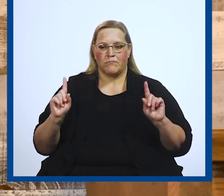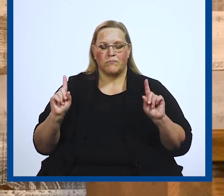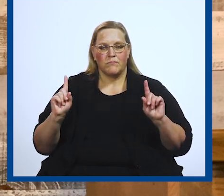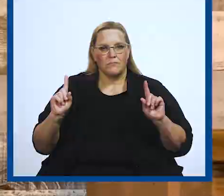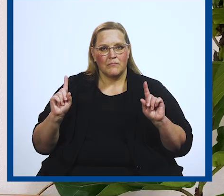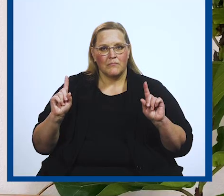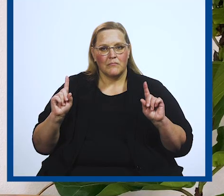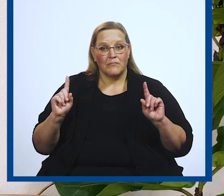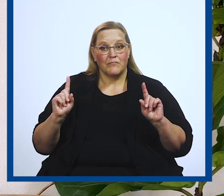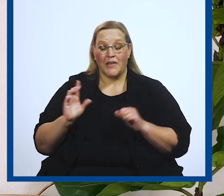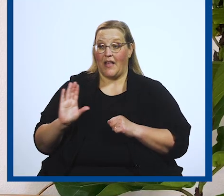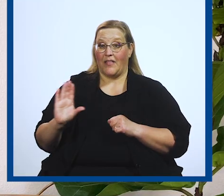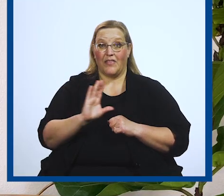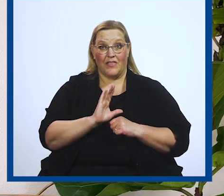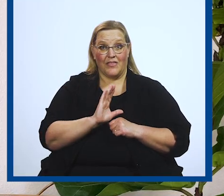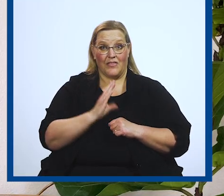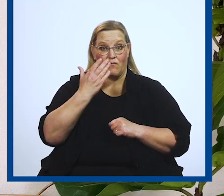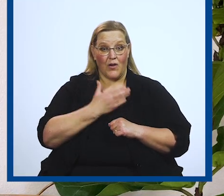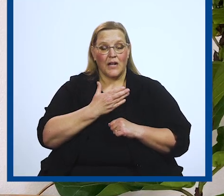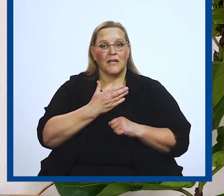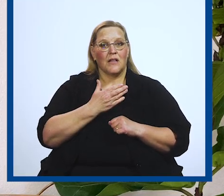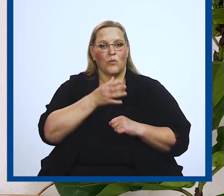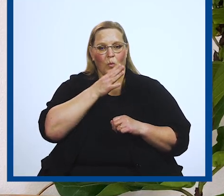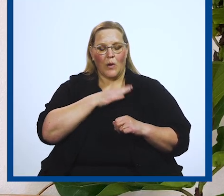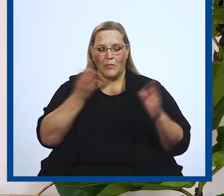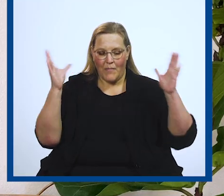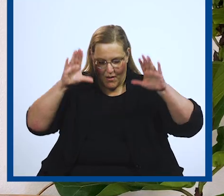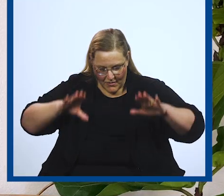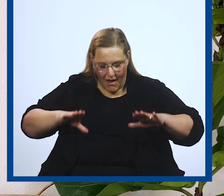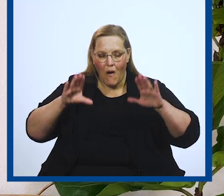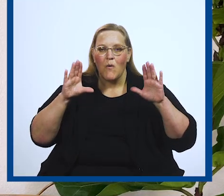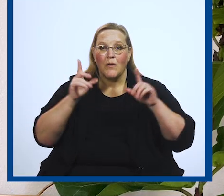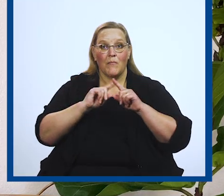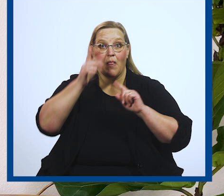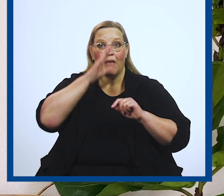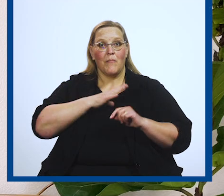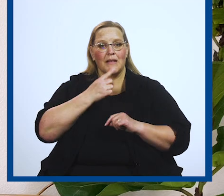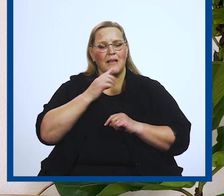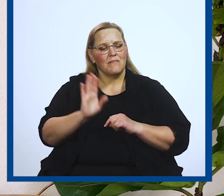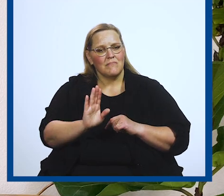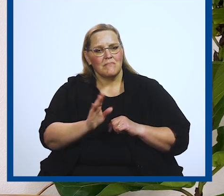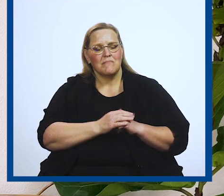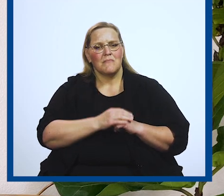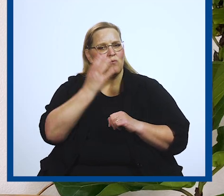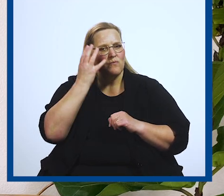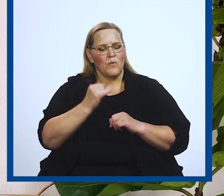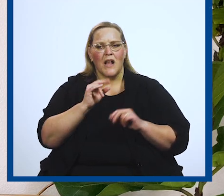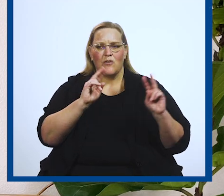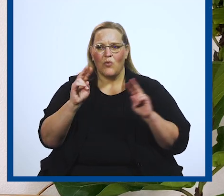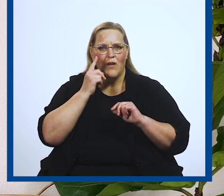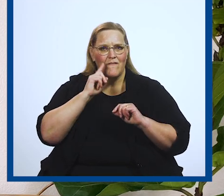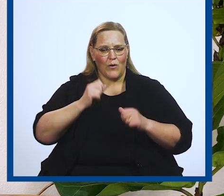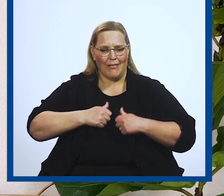them. In their fright, the women bowed down with their faces to the ground. But the men said to them, "Why do you look